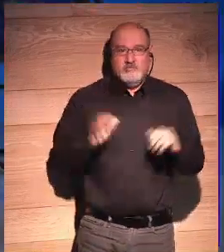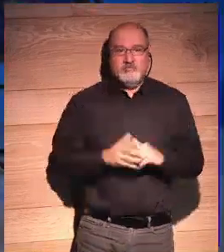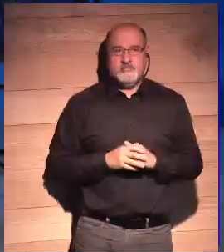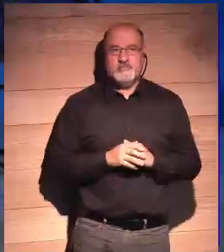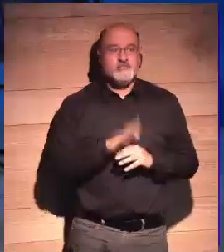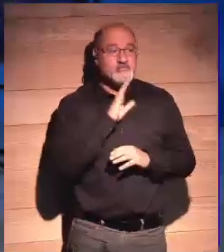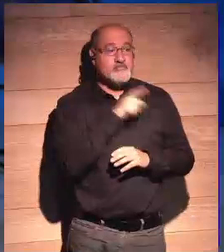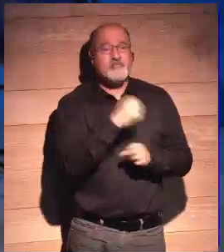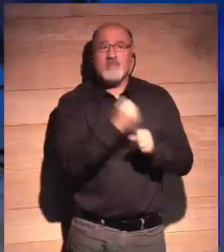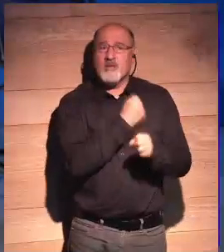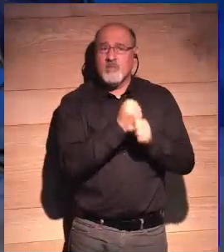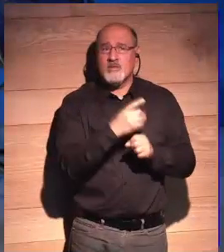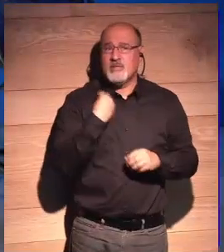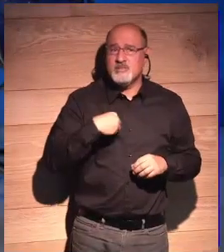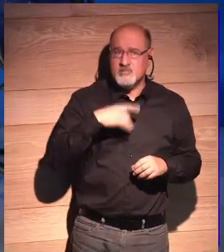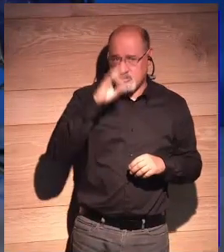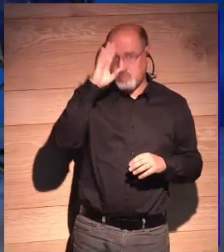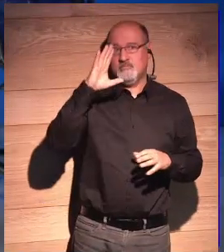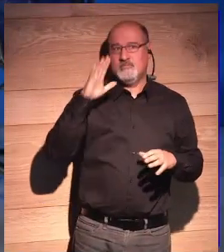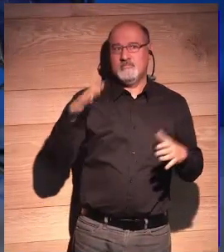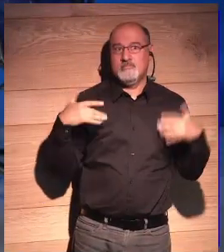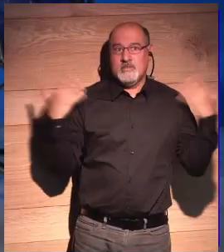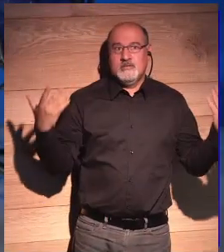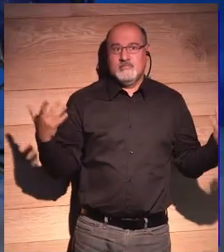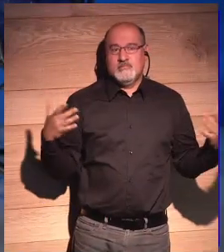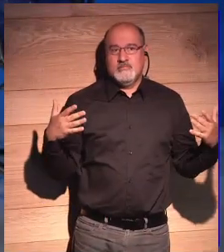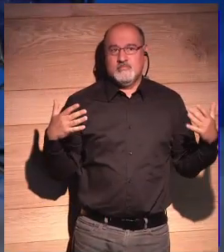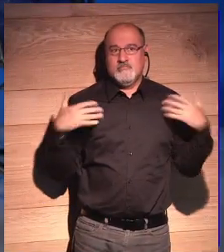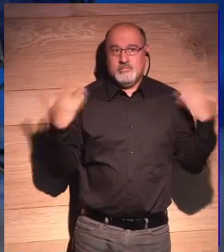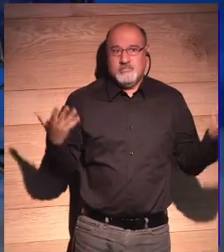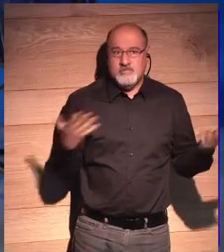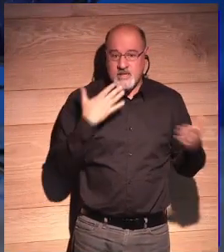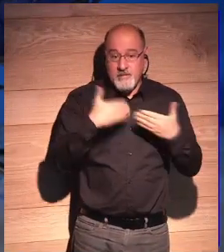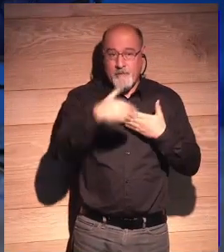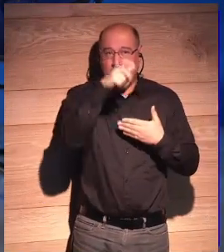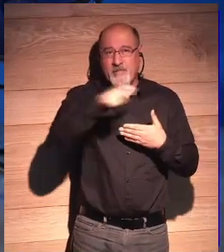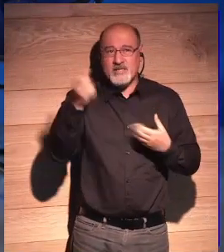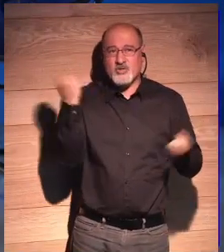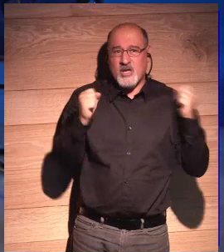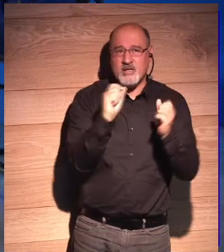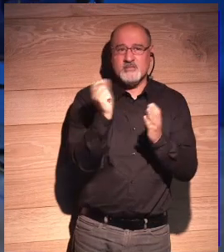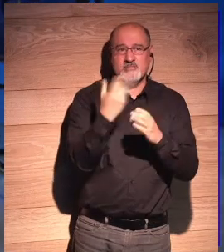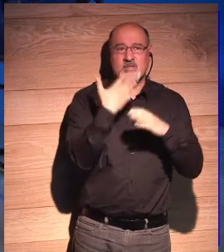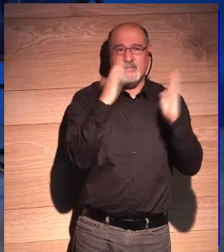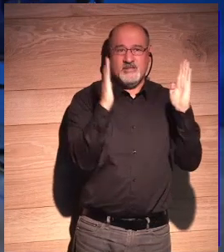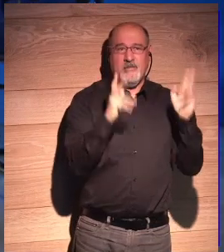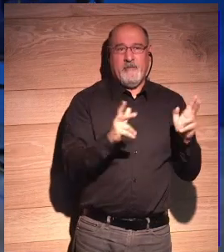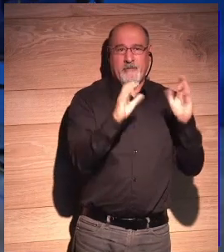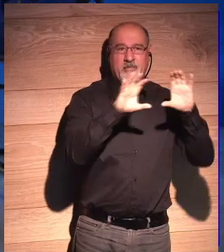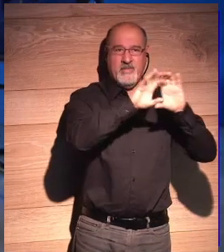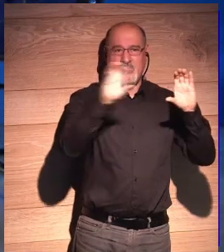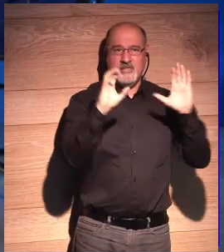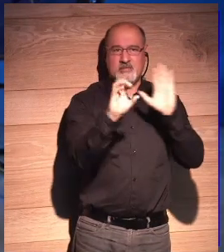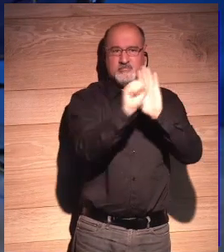also your work process. You like to be surprised by the work that you're doing, and you like your characters to have their own lives and to have